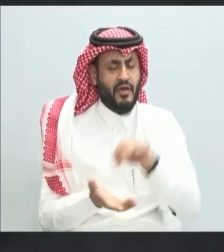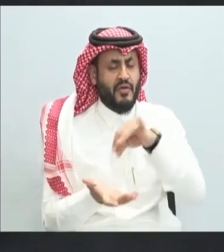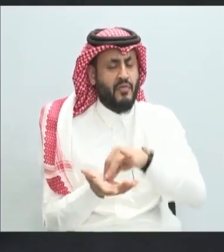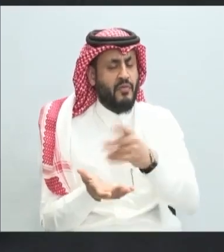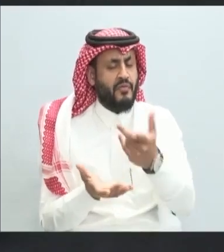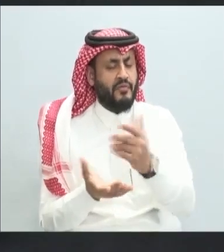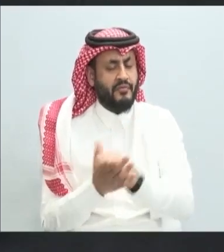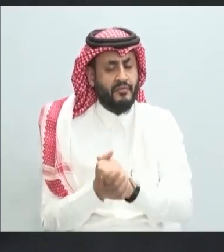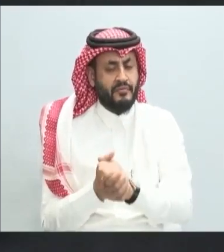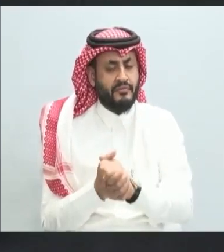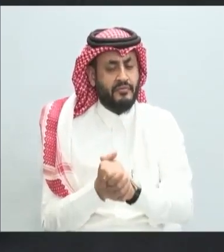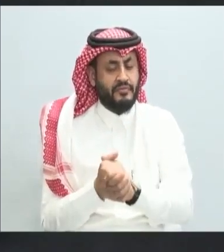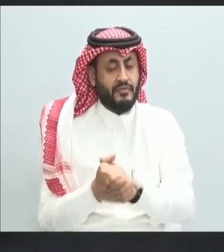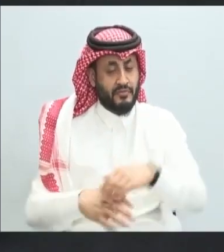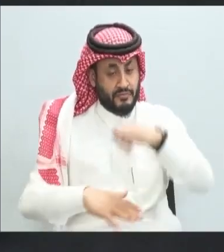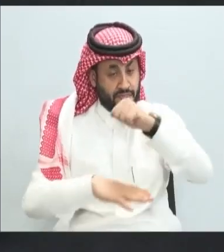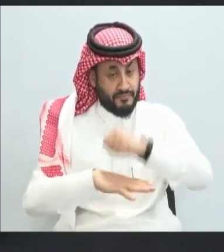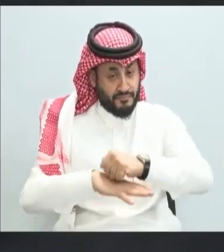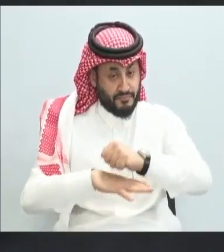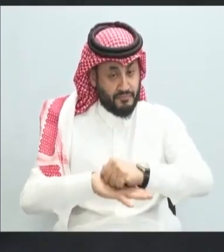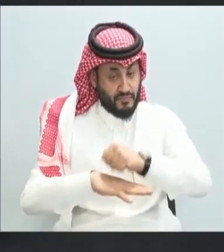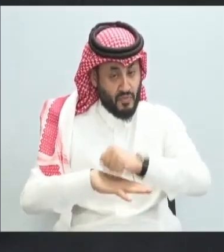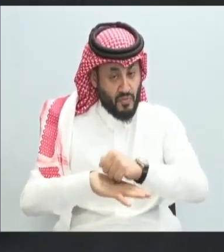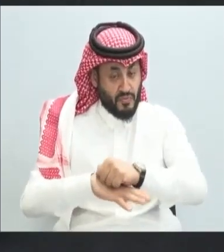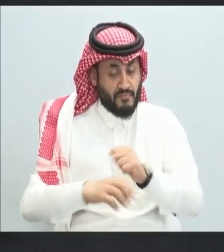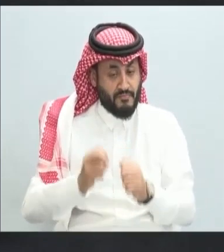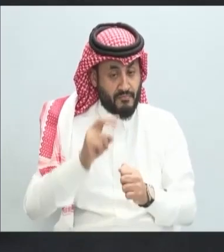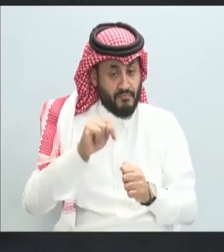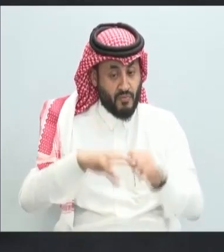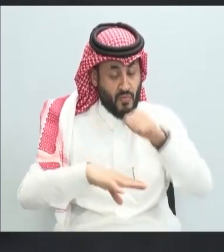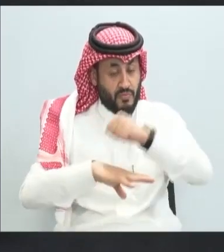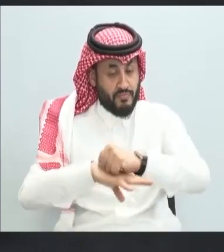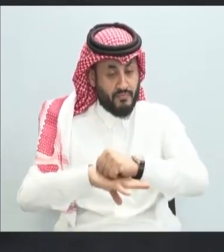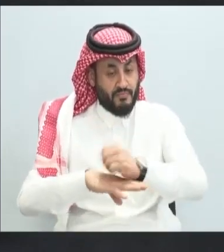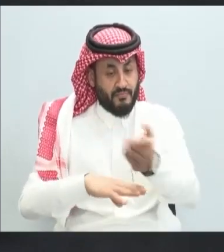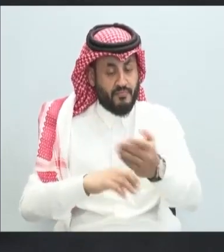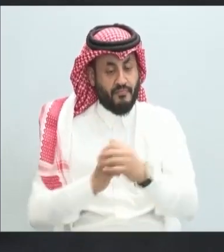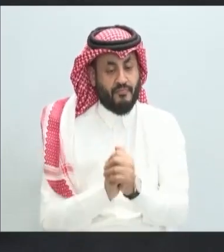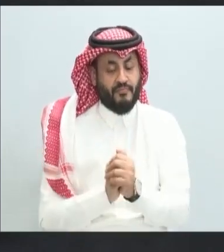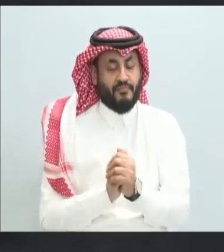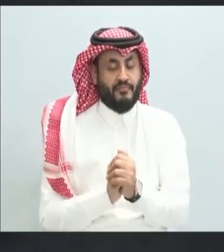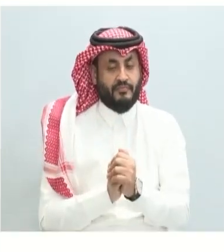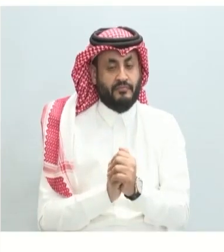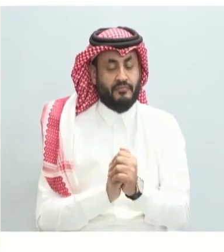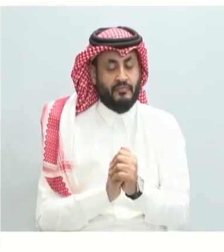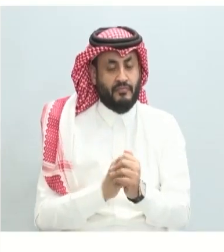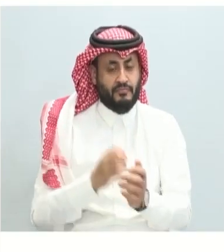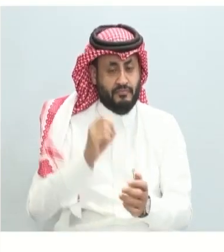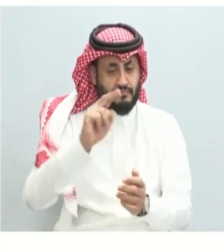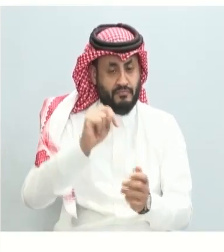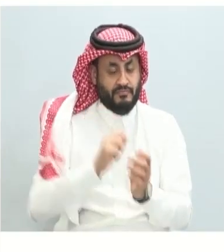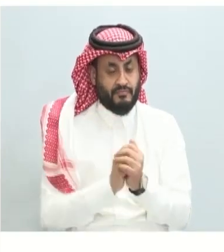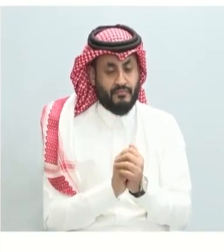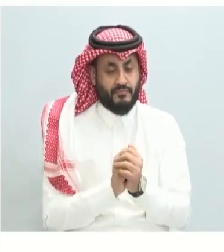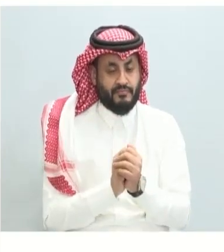ask, where is the sock? You can say this answer. My sock is